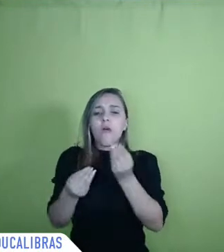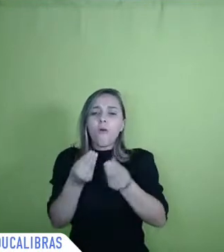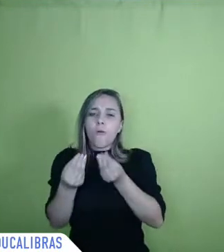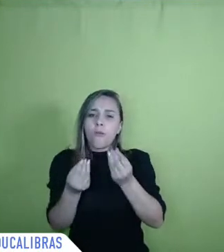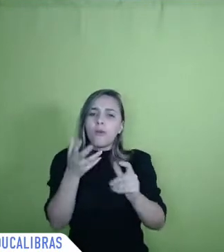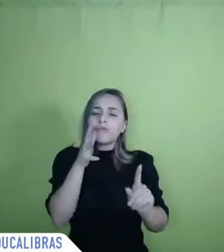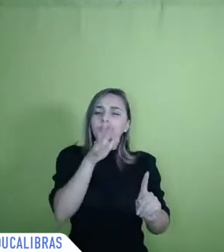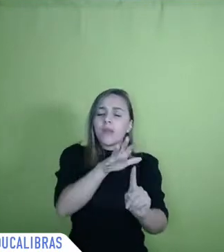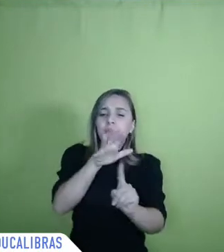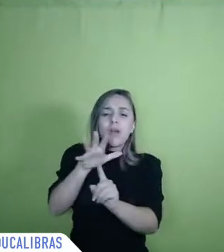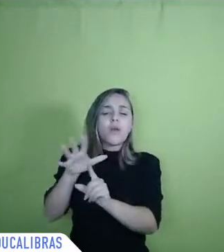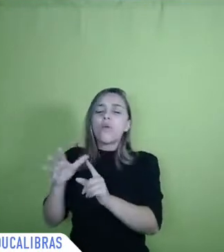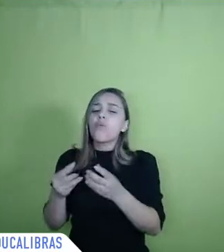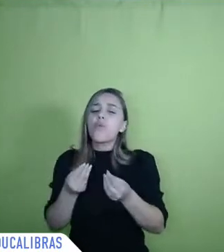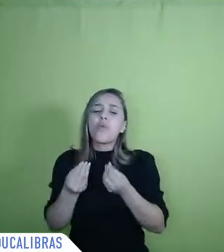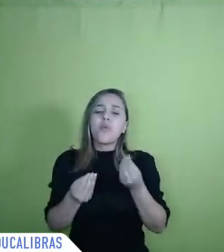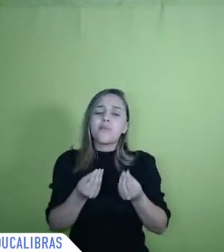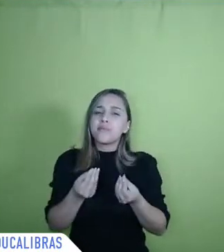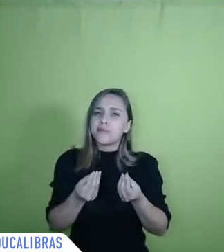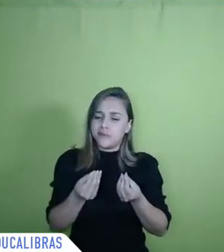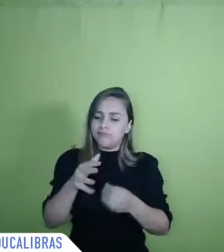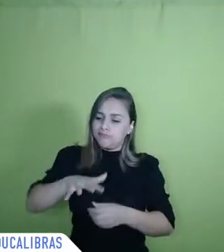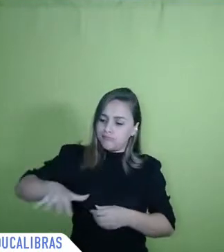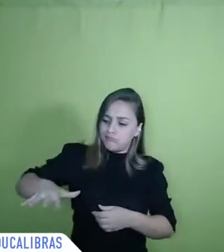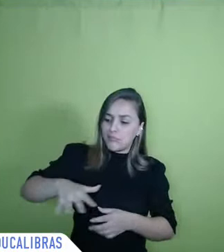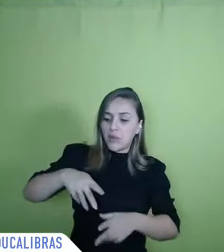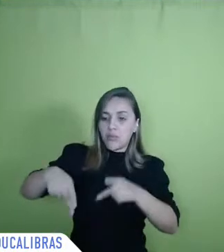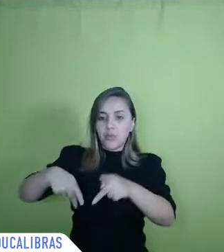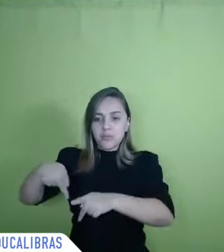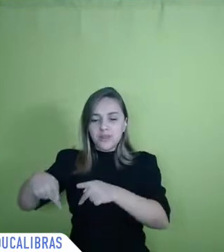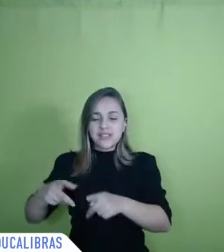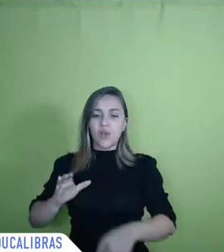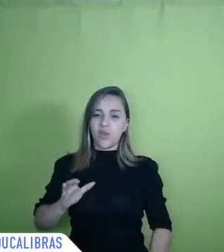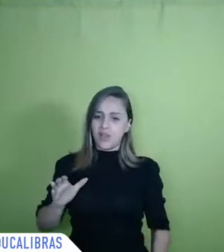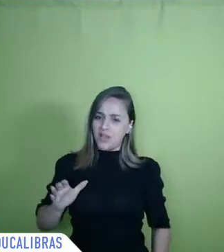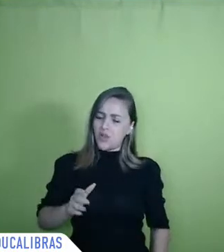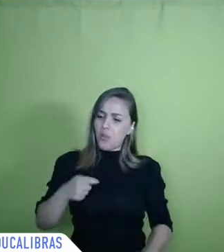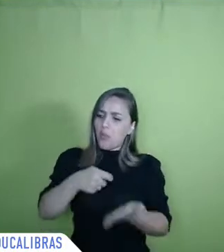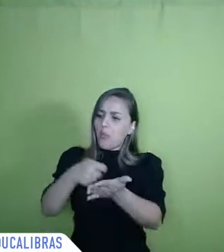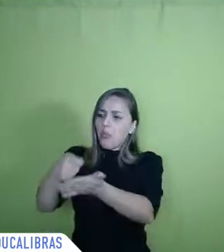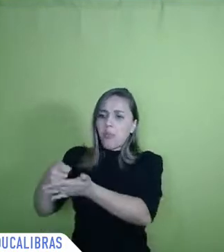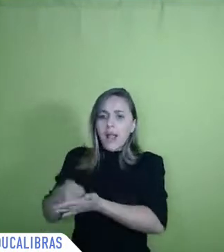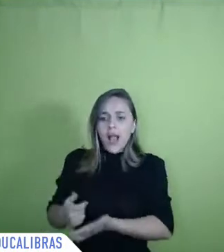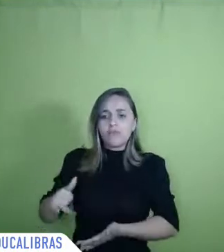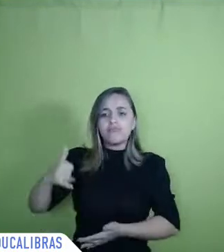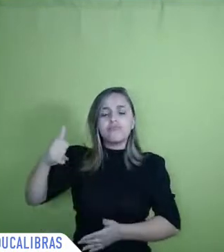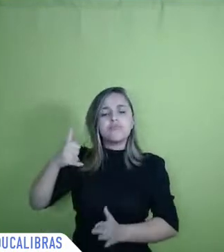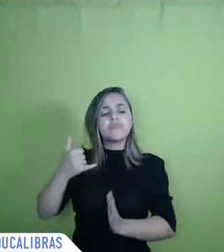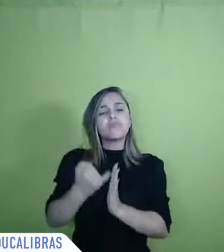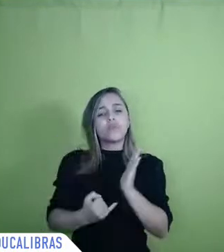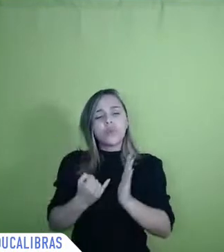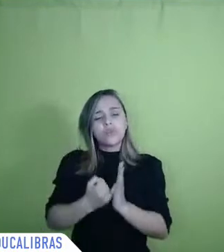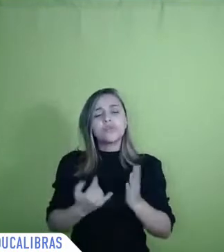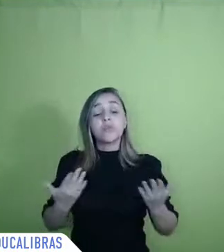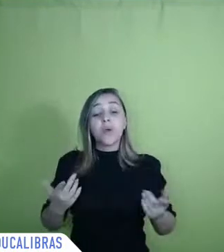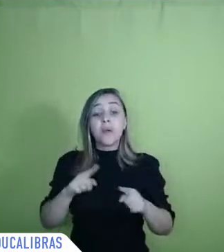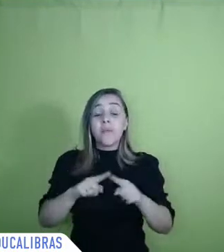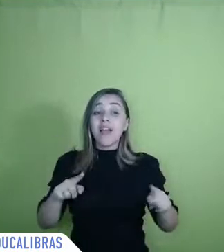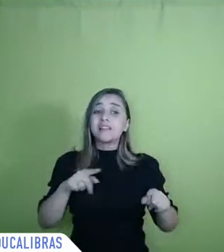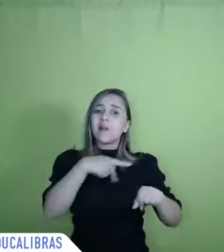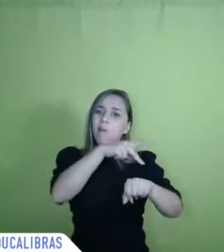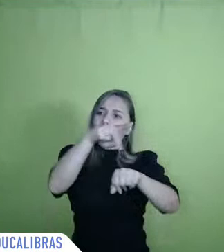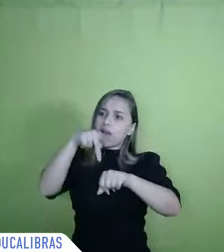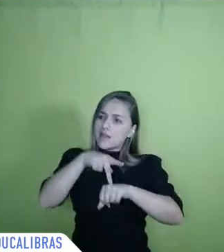a higher rate of tax? And it was the same for developed countries and for rich countries. You get the same evolution, much